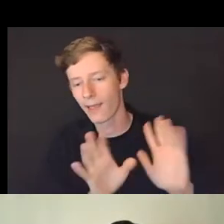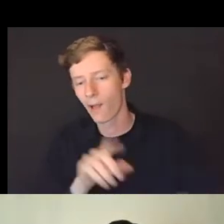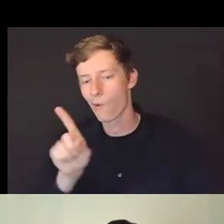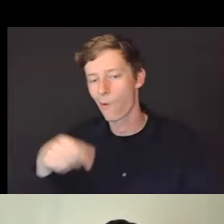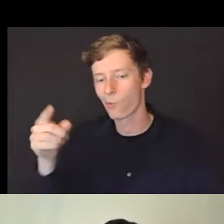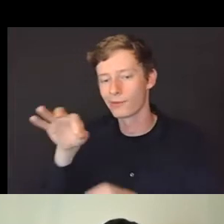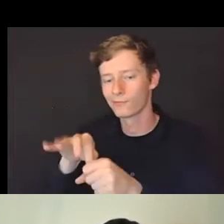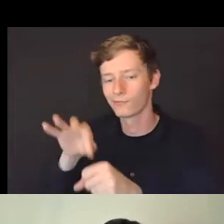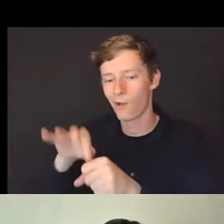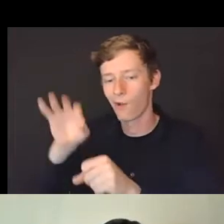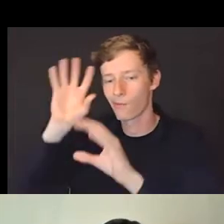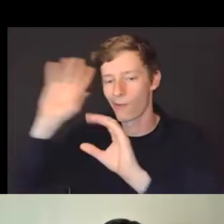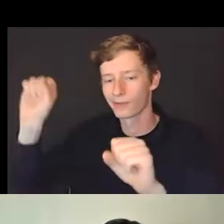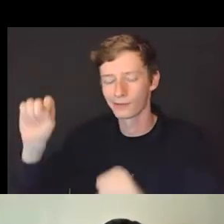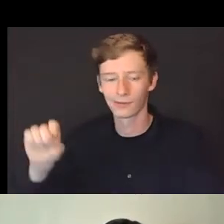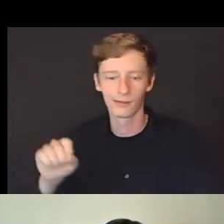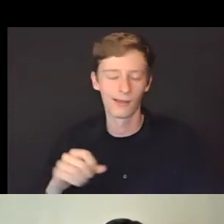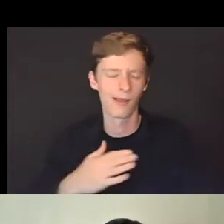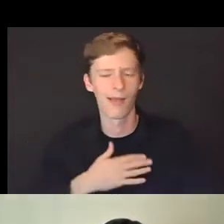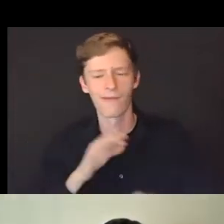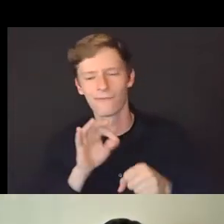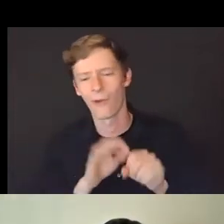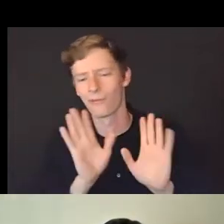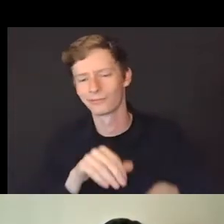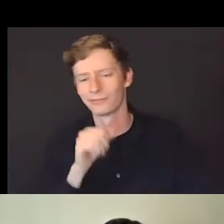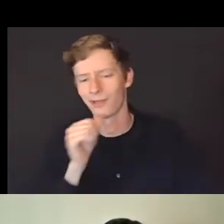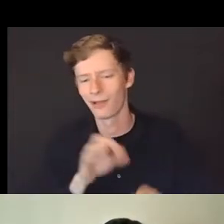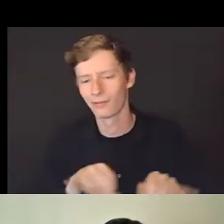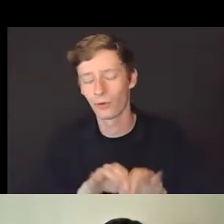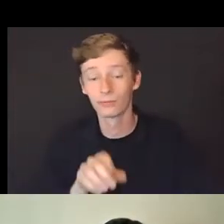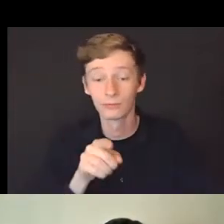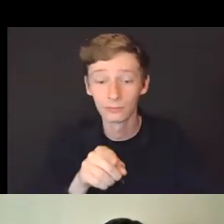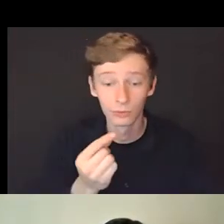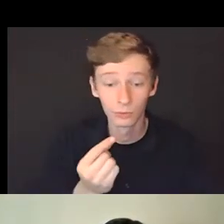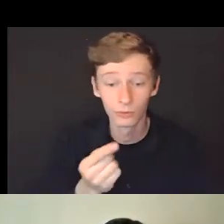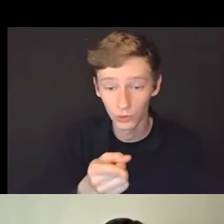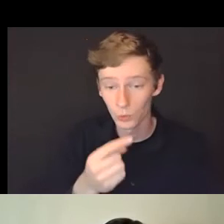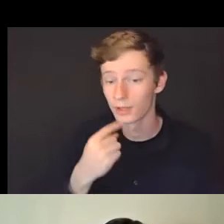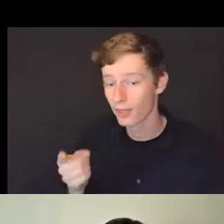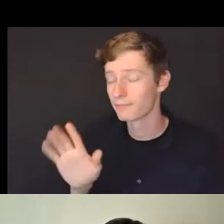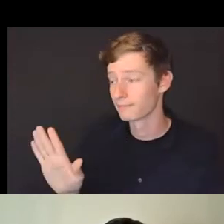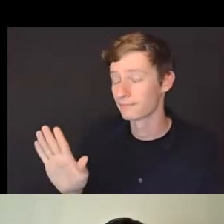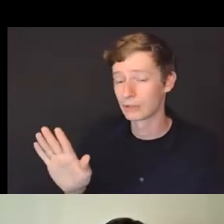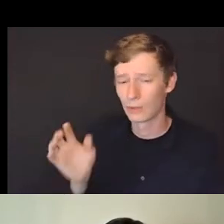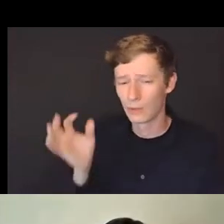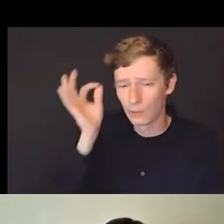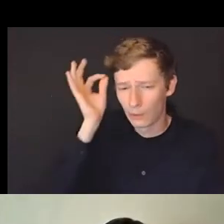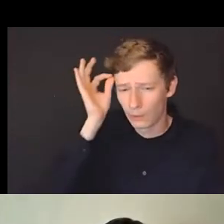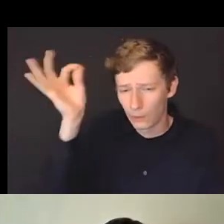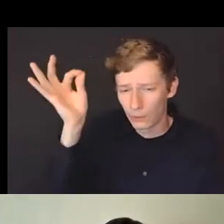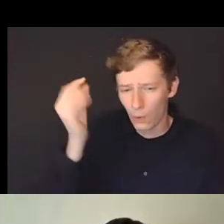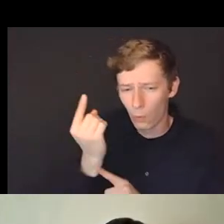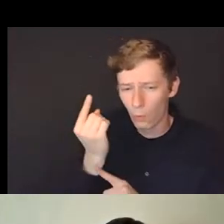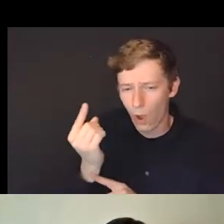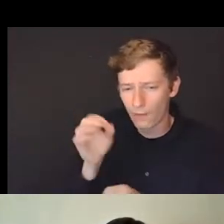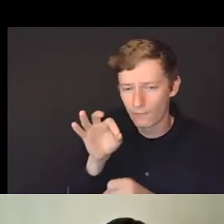count. You tell them, we are one vote away from rolling back the progress that